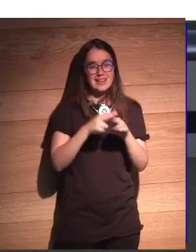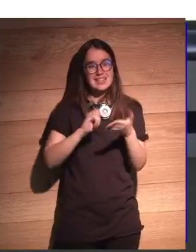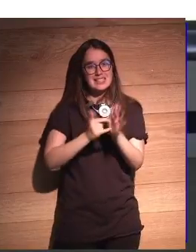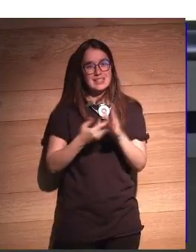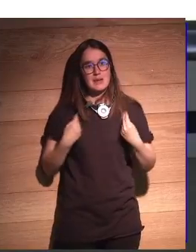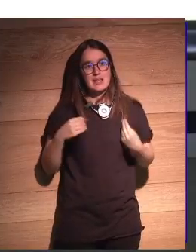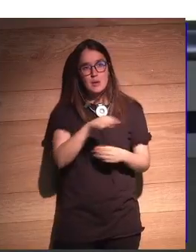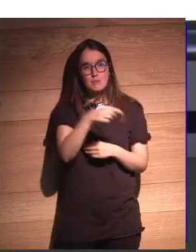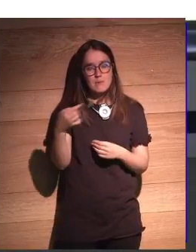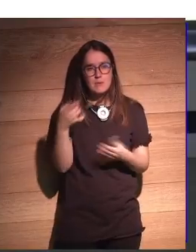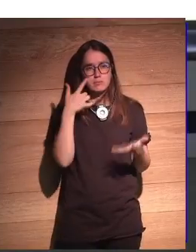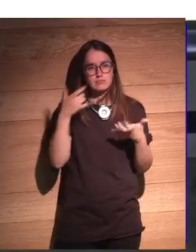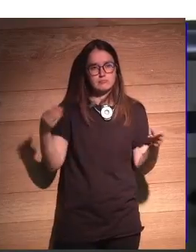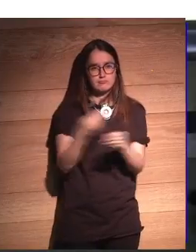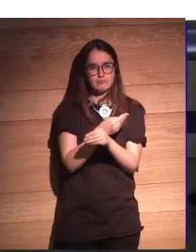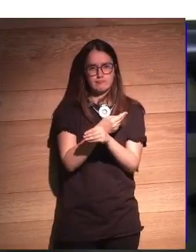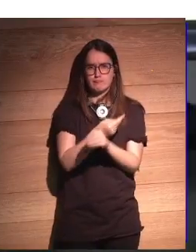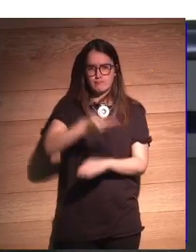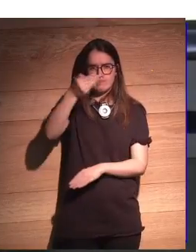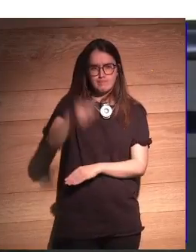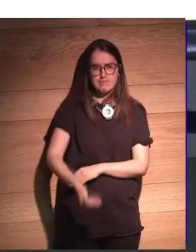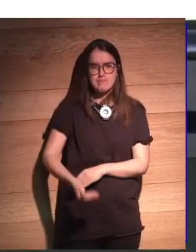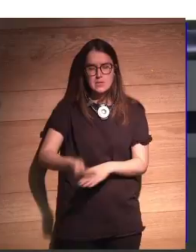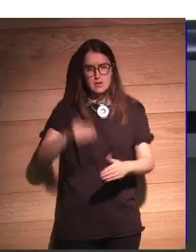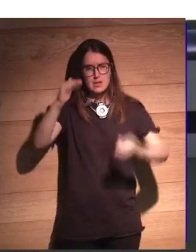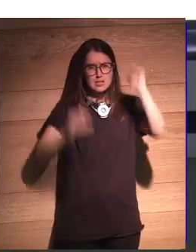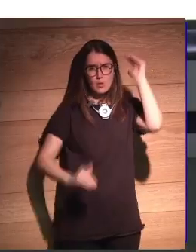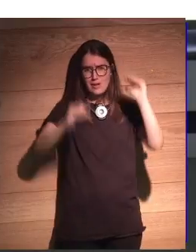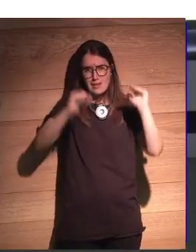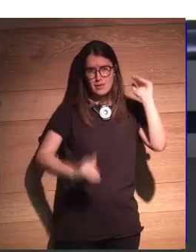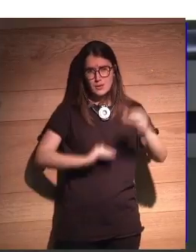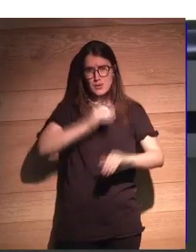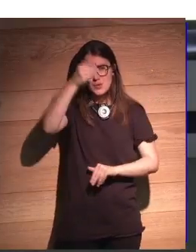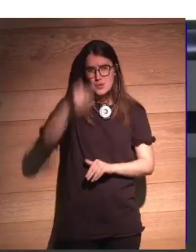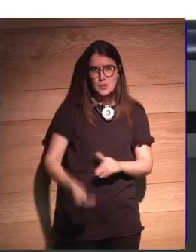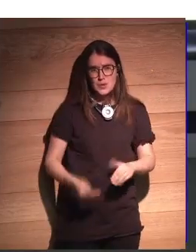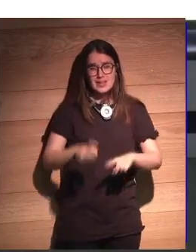fundamental antagonisms and inequalities in class society. So that's why